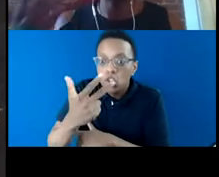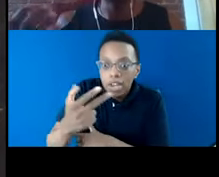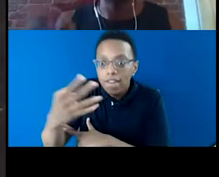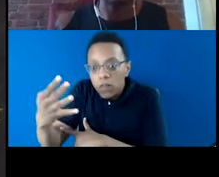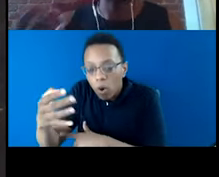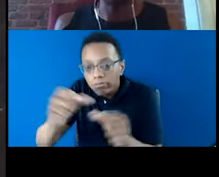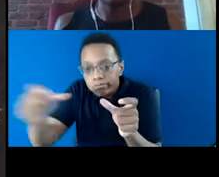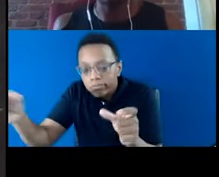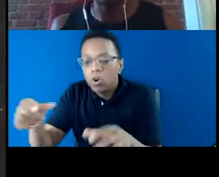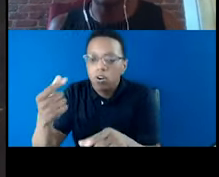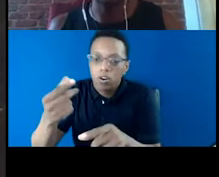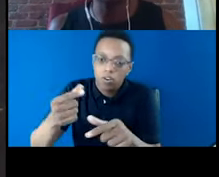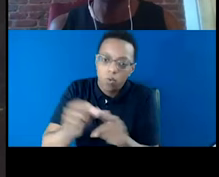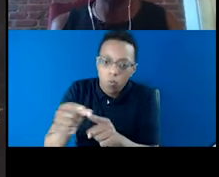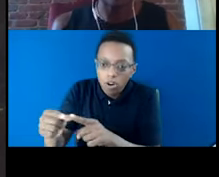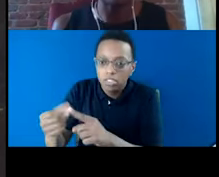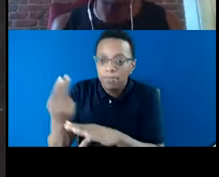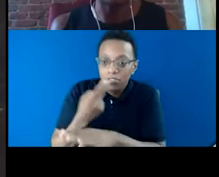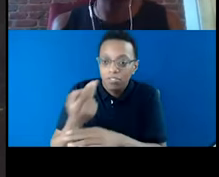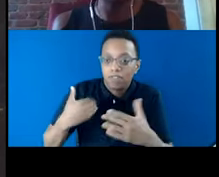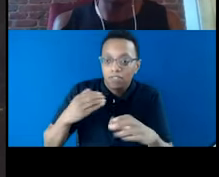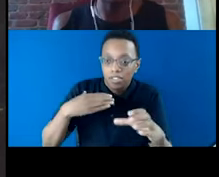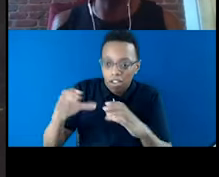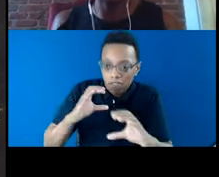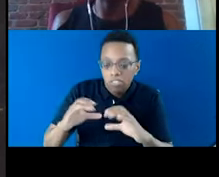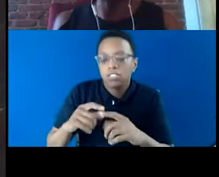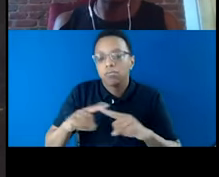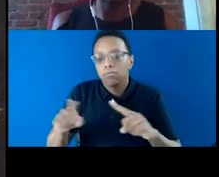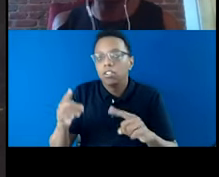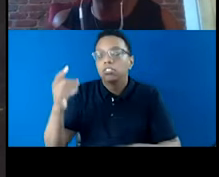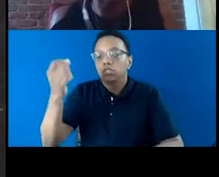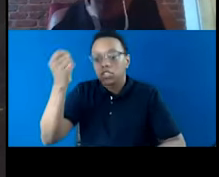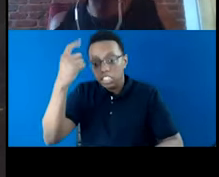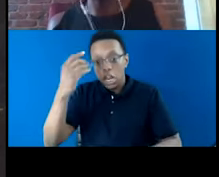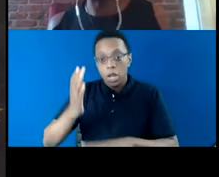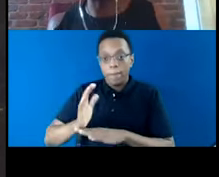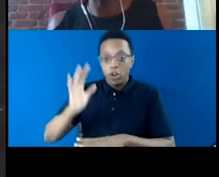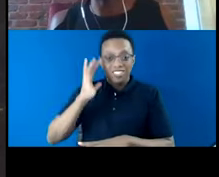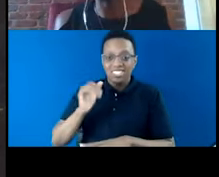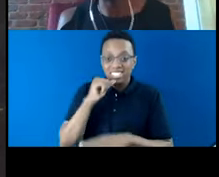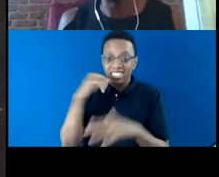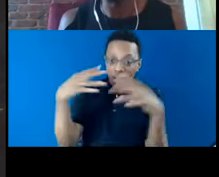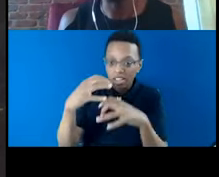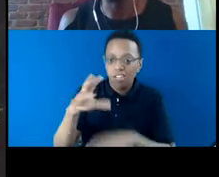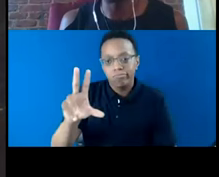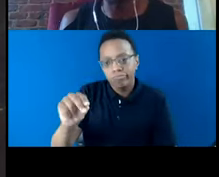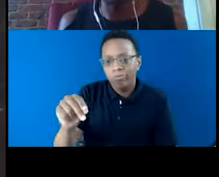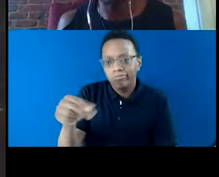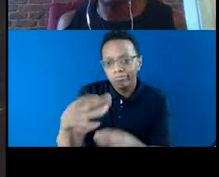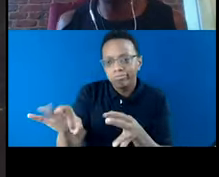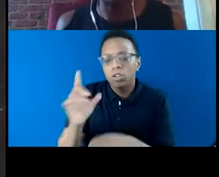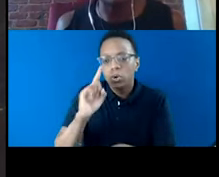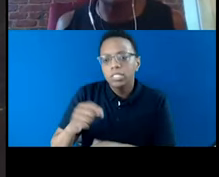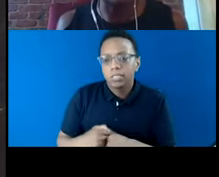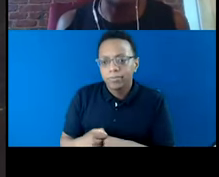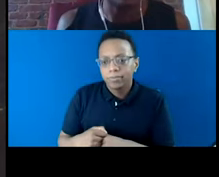have been used to have this conversation when in reality, as we said right earlier, it's not that complicated. The idea that the diversity